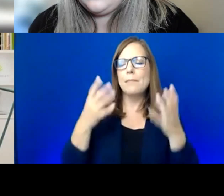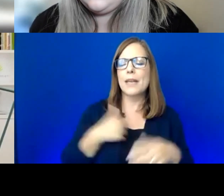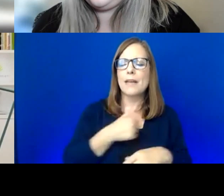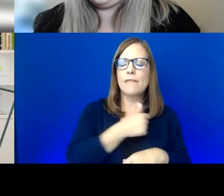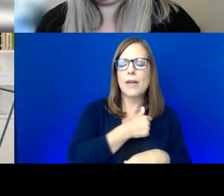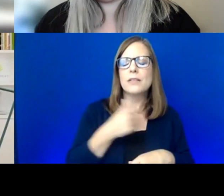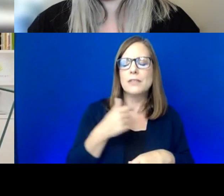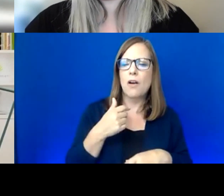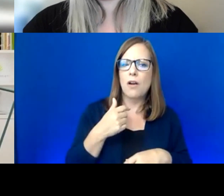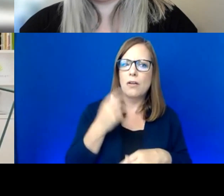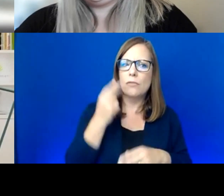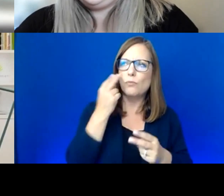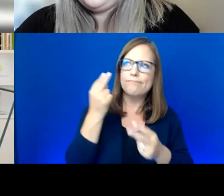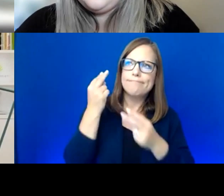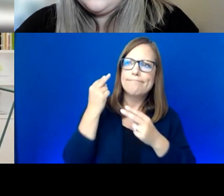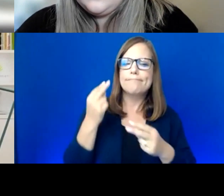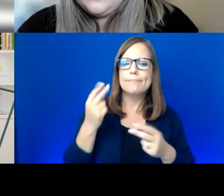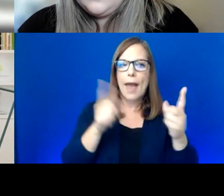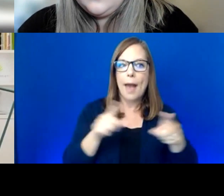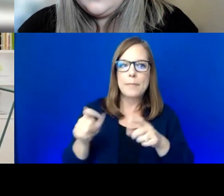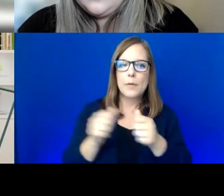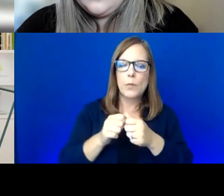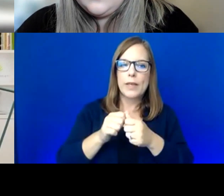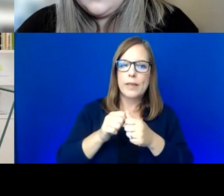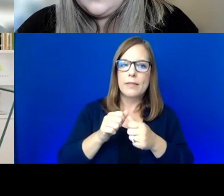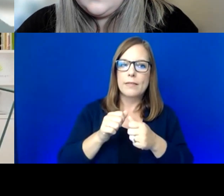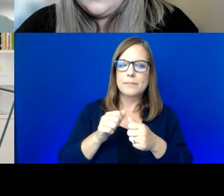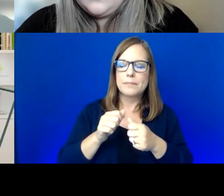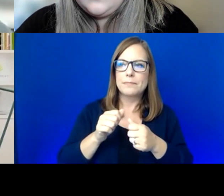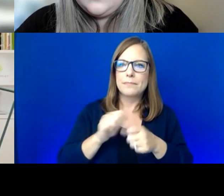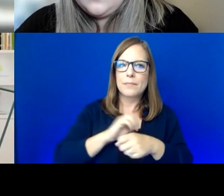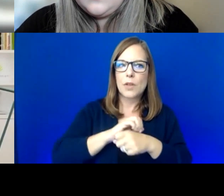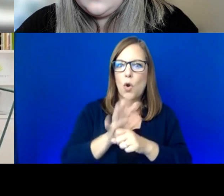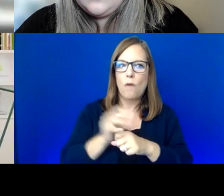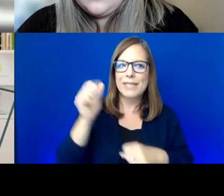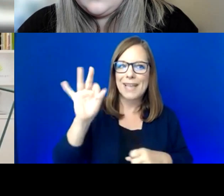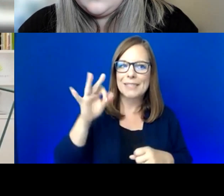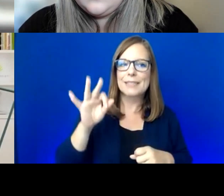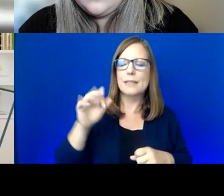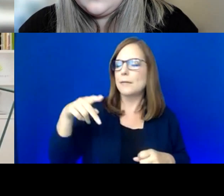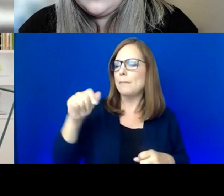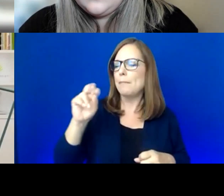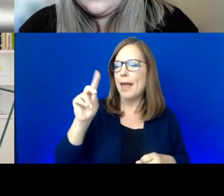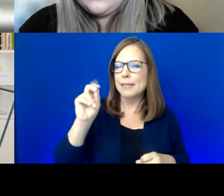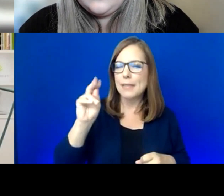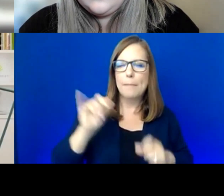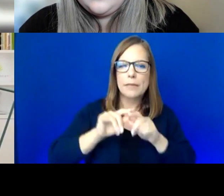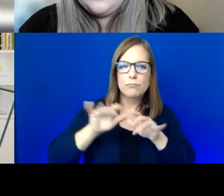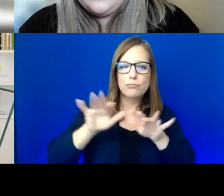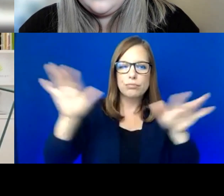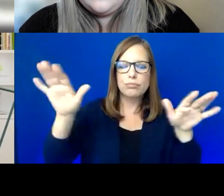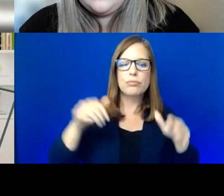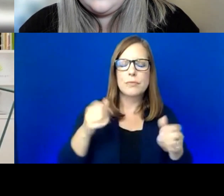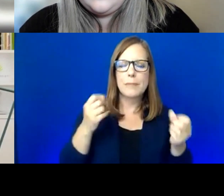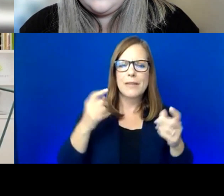ways. And there are many lessons to be learned, but there's no question that the